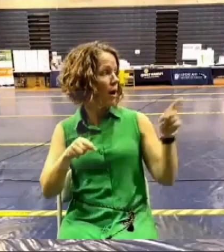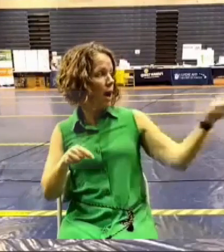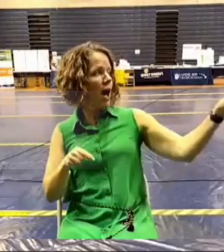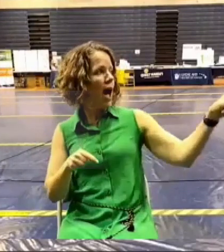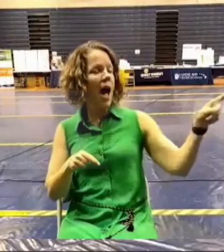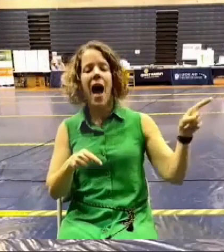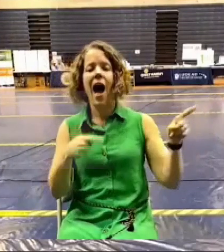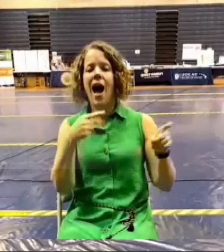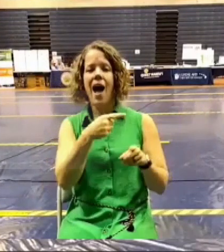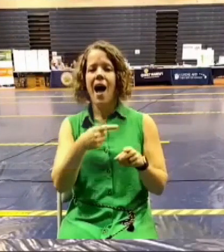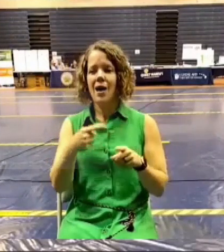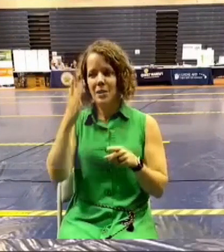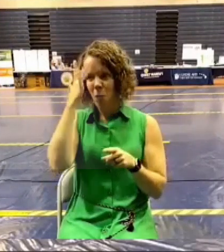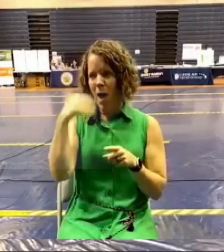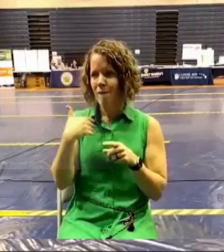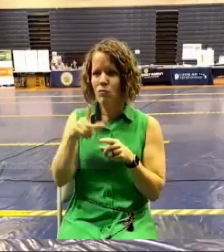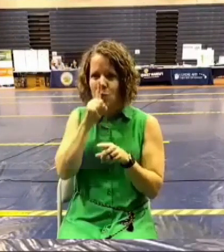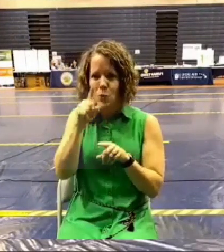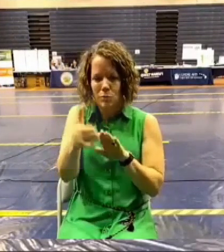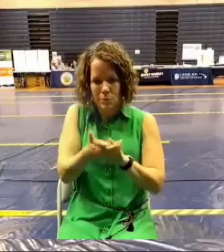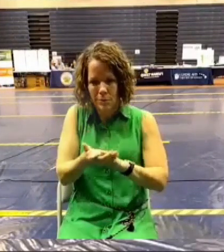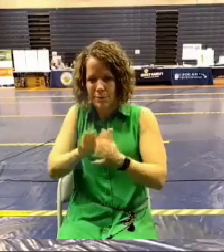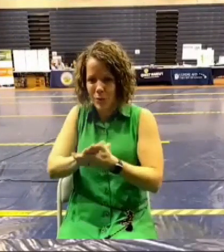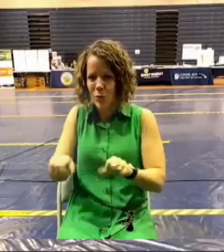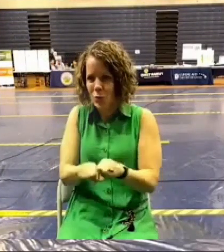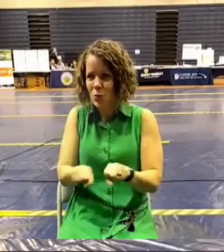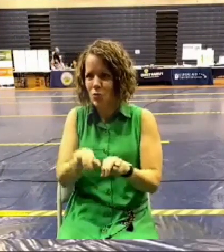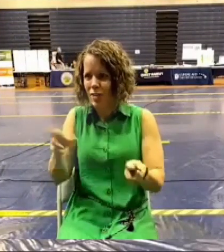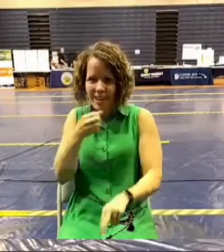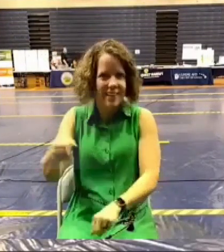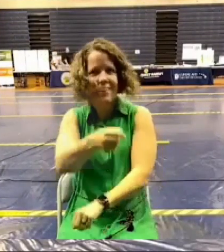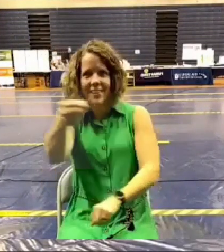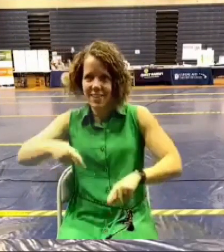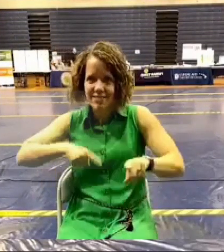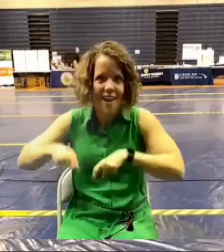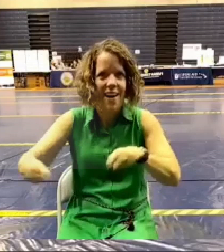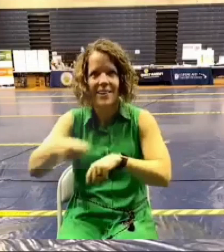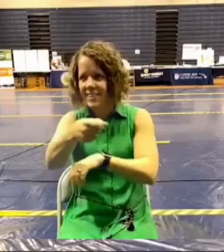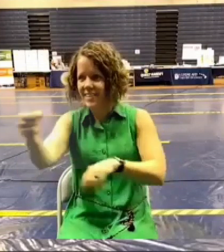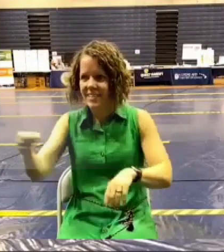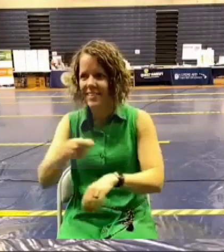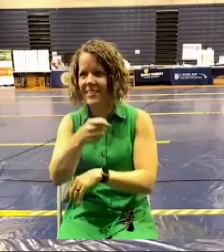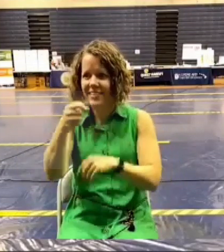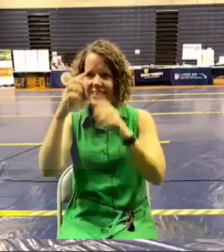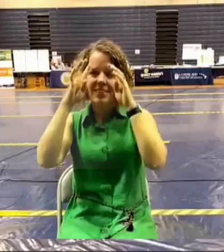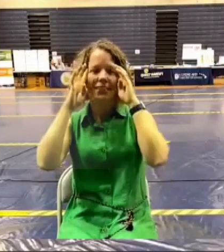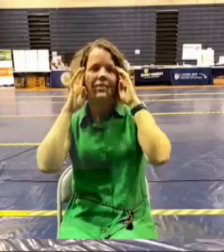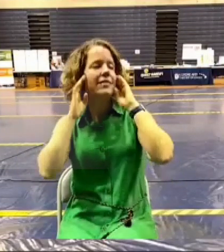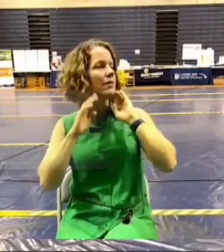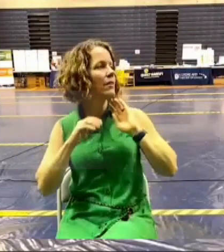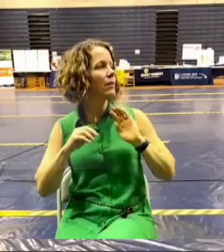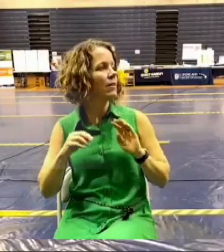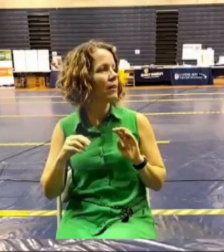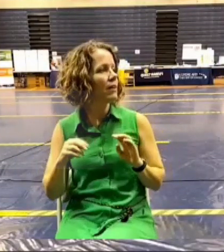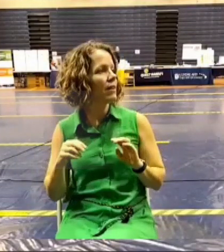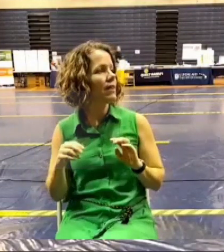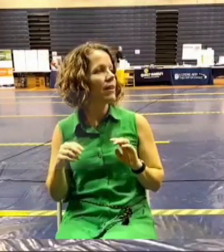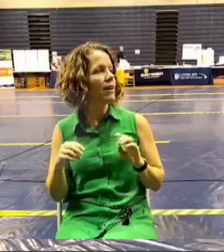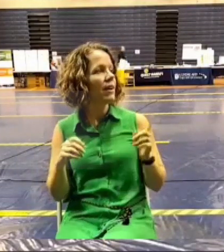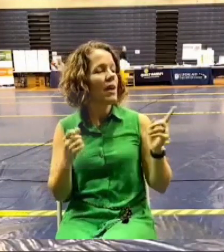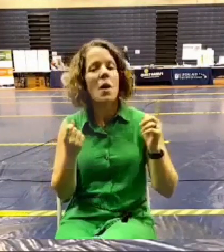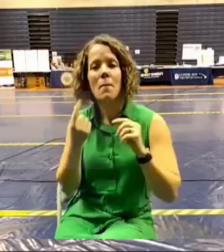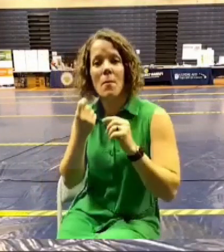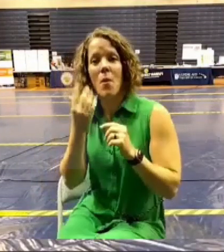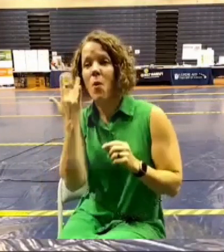today. She's gonna help us. And the reason we're only running one microphone is because we're live streaming. So it's got this attachment on the